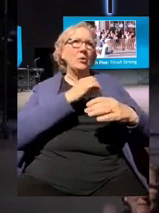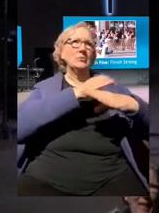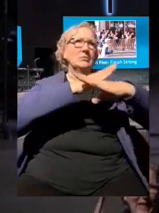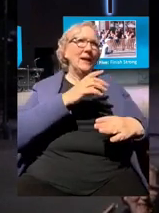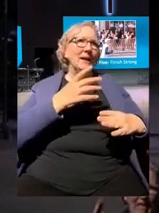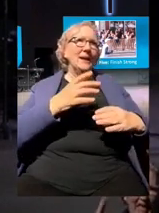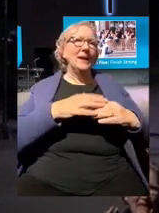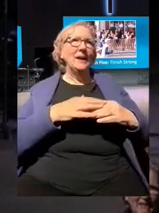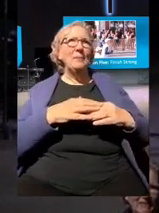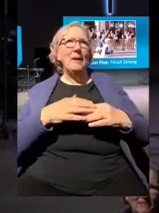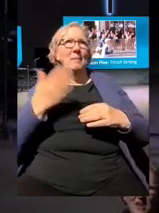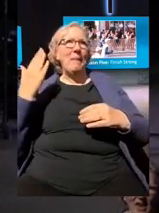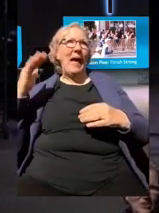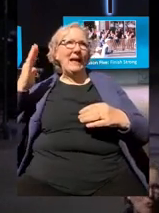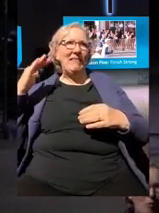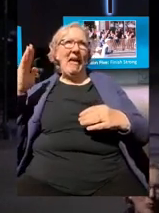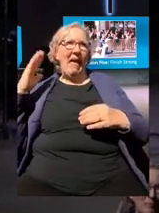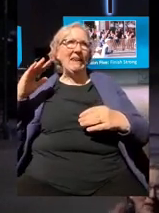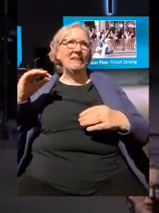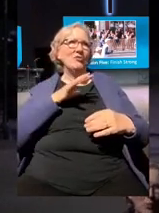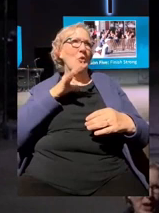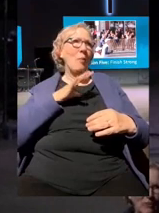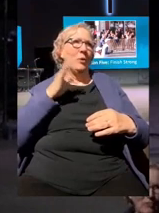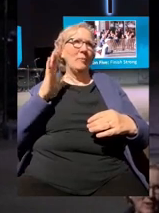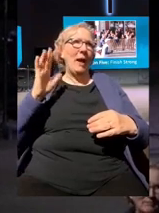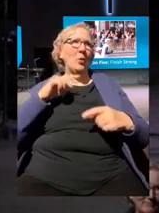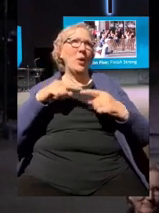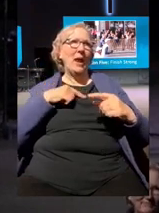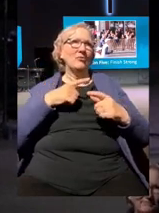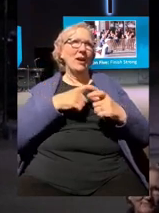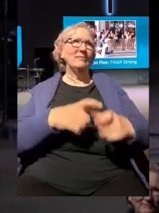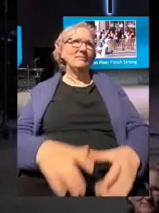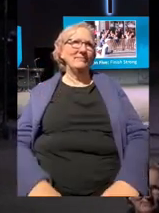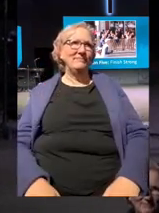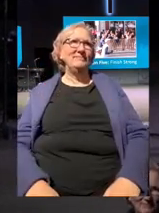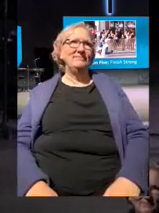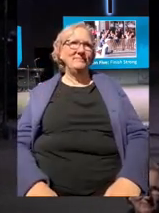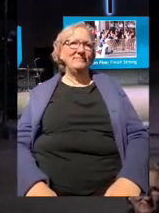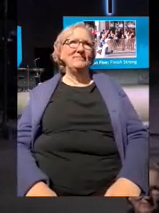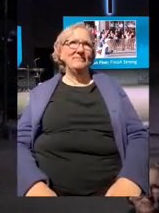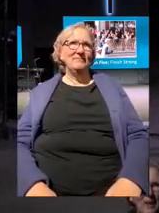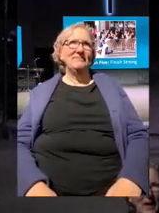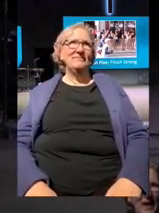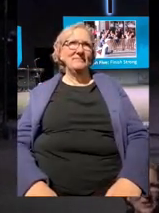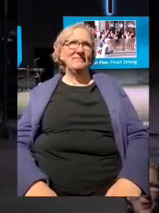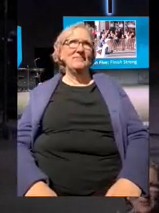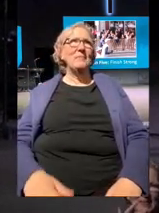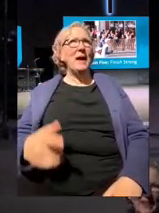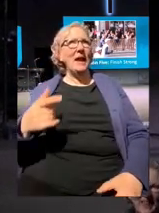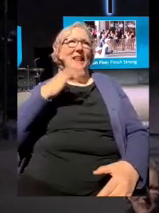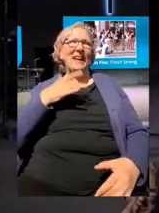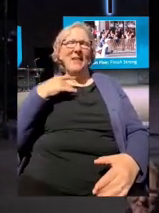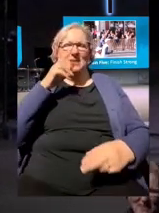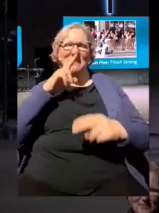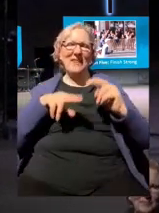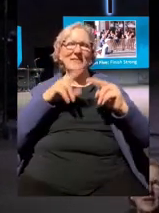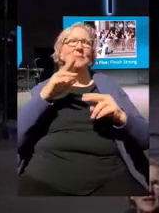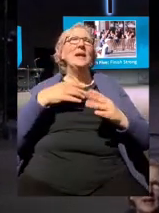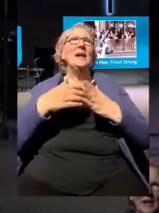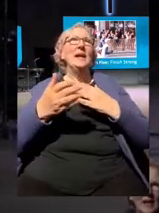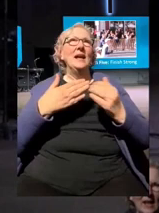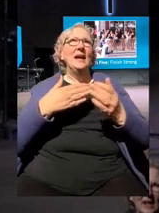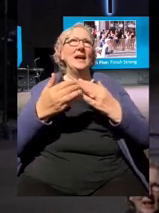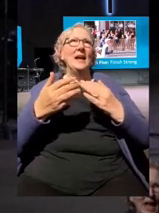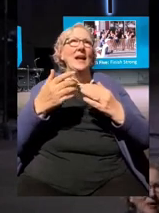about that back in the old days. So I was fortunate, and that was a lot of fun. And again, our spiritual journey is not